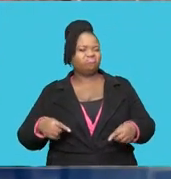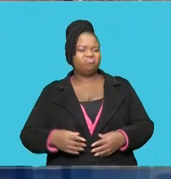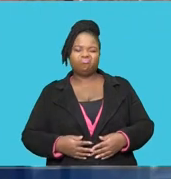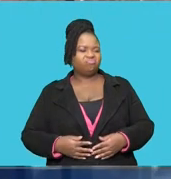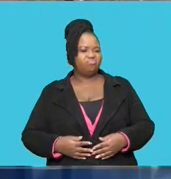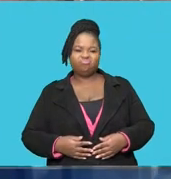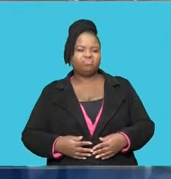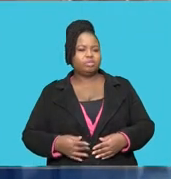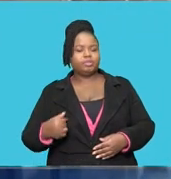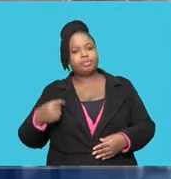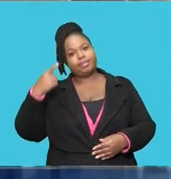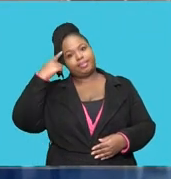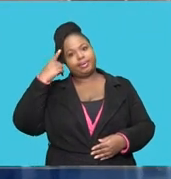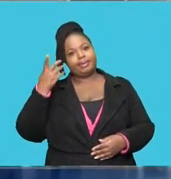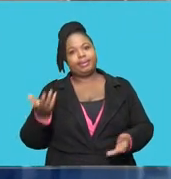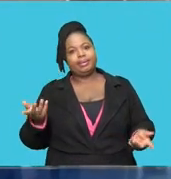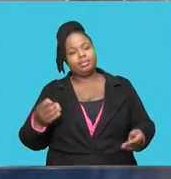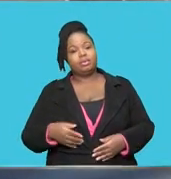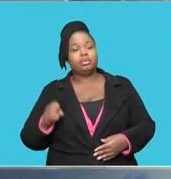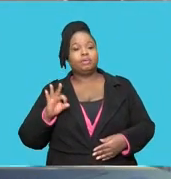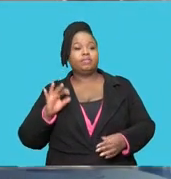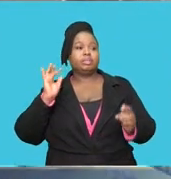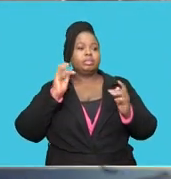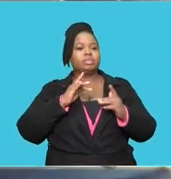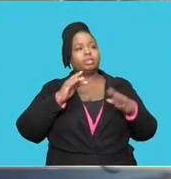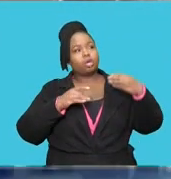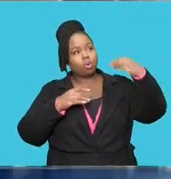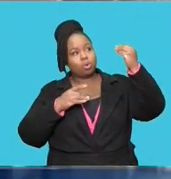They shouldn't think Uguti, if they approach older